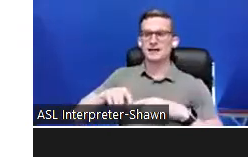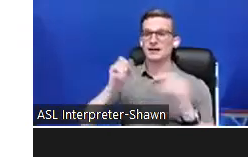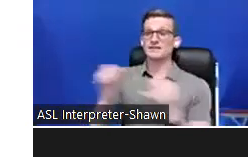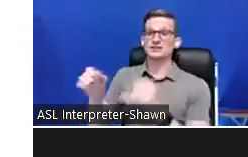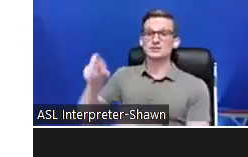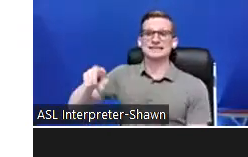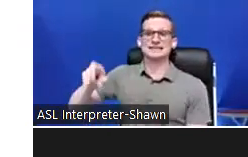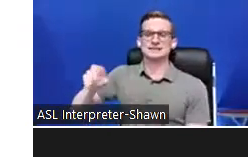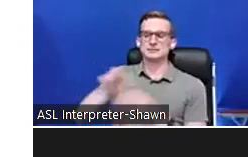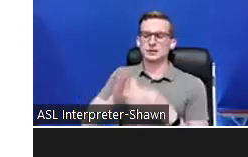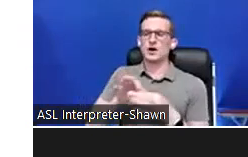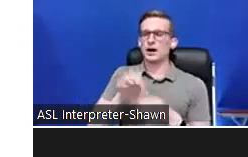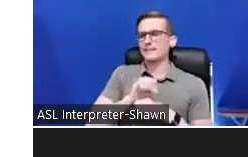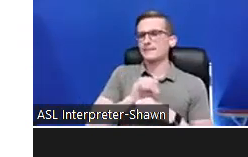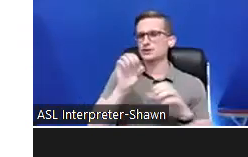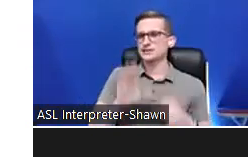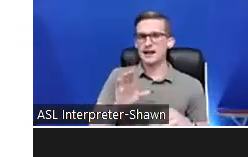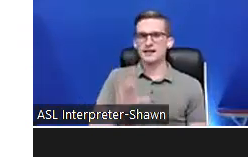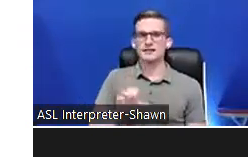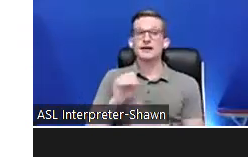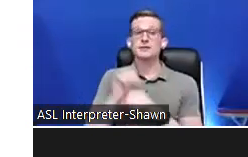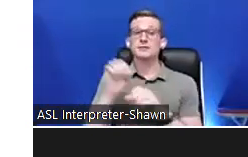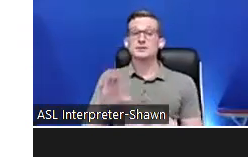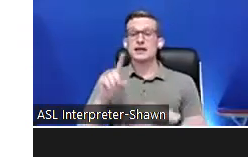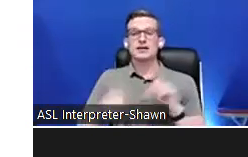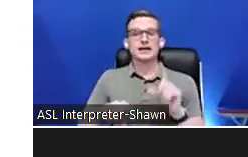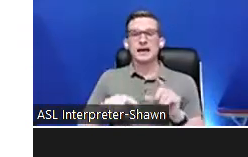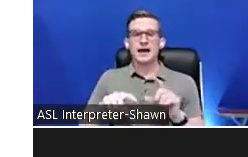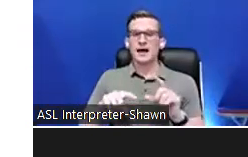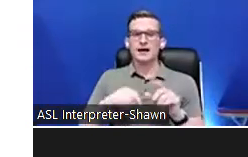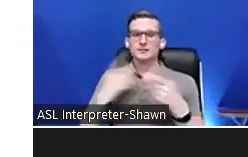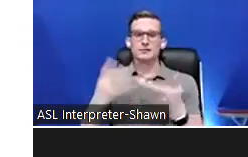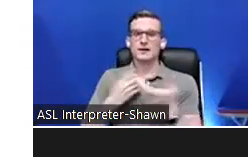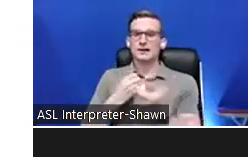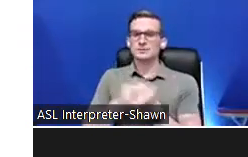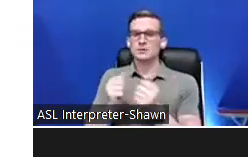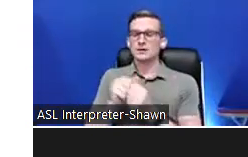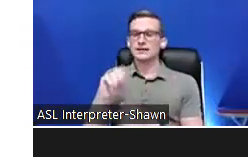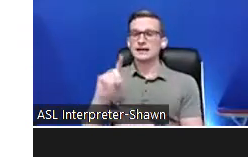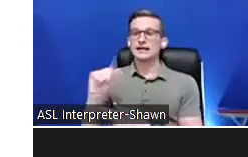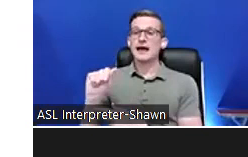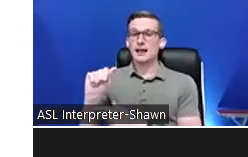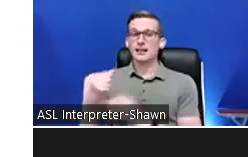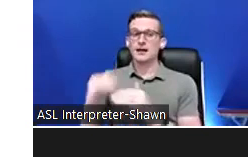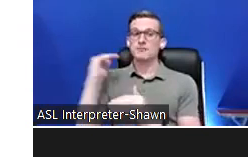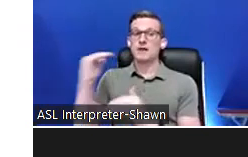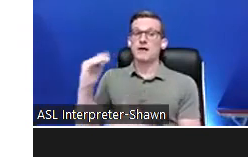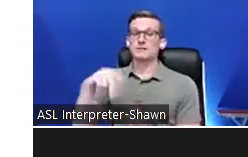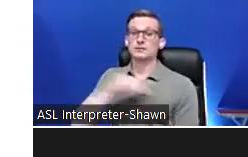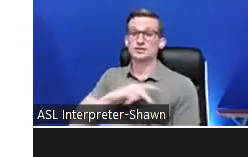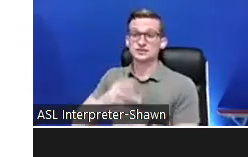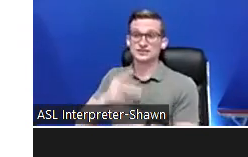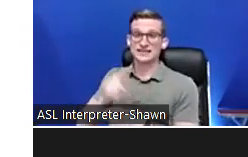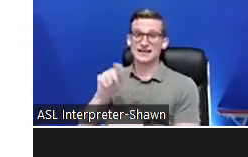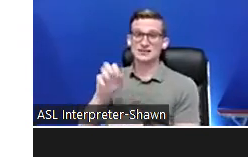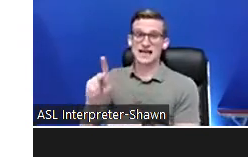personnel may not provide support with ADLs that exceed personal care tasks, unless appropriate licensed and or trained. So those personal